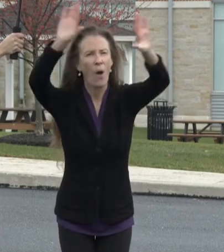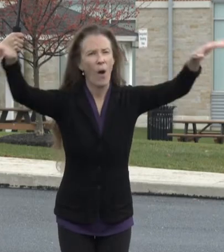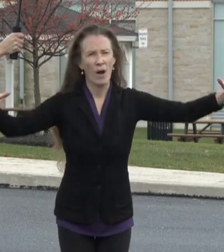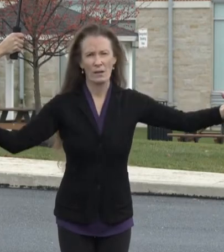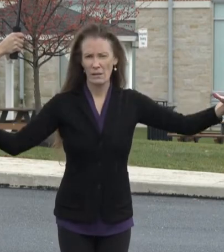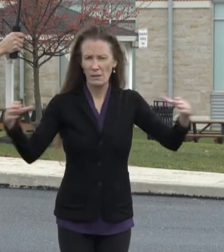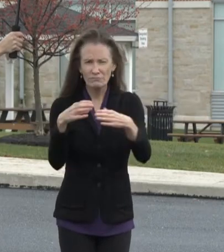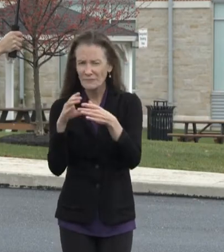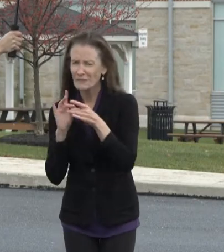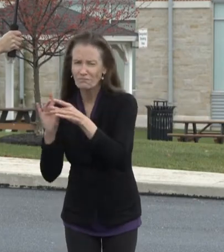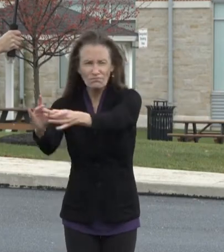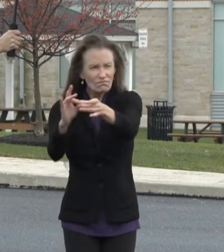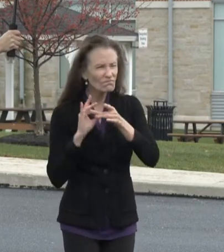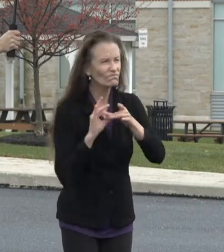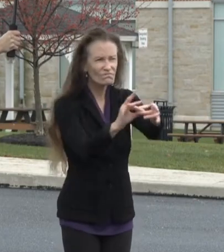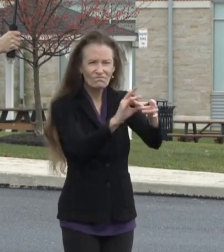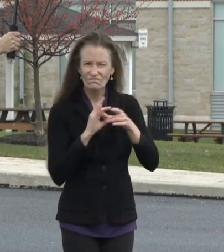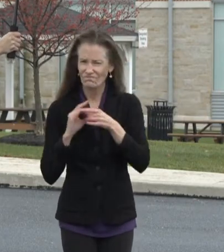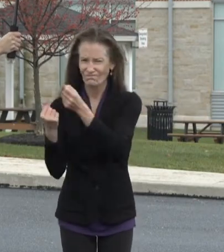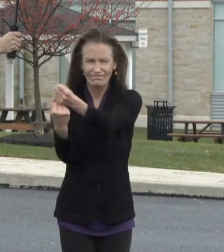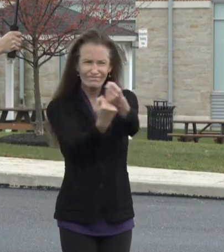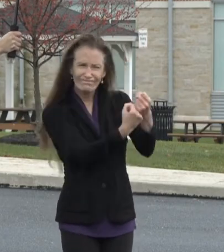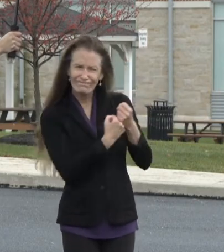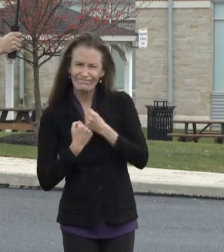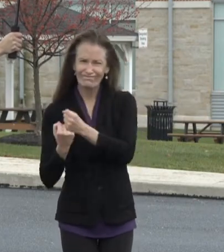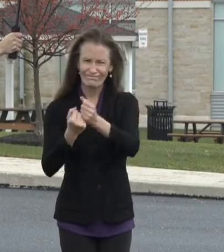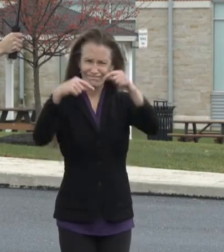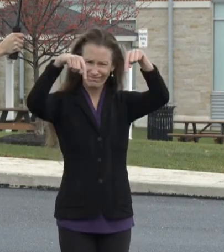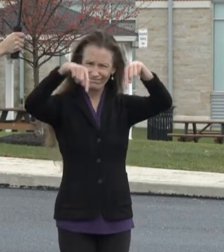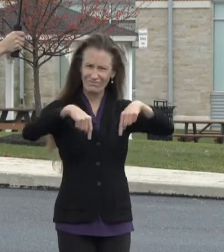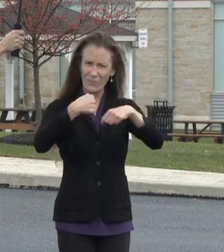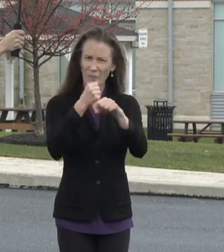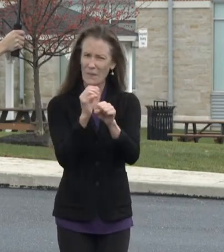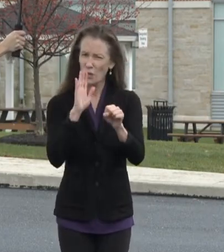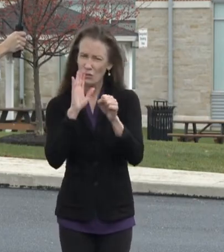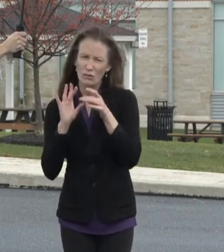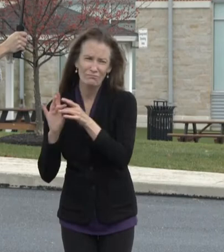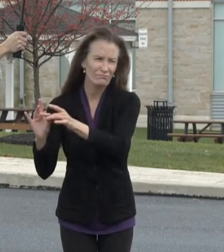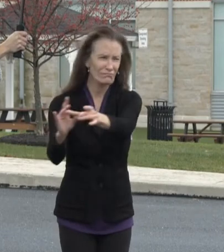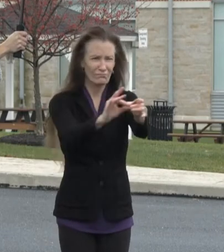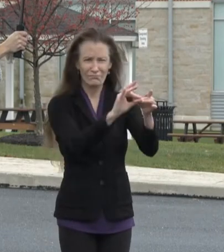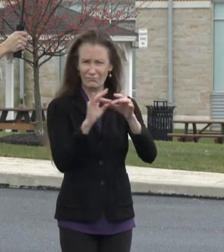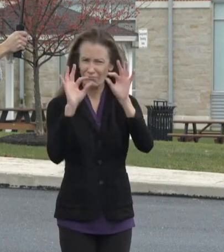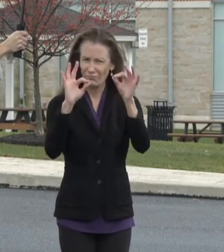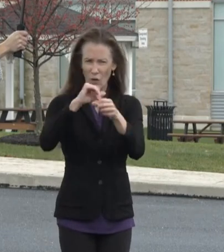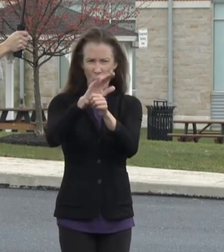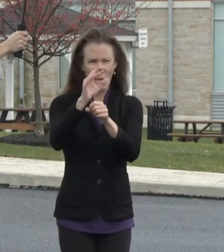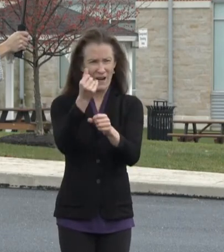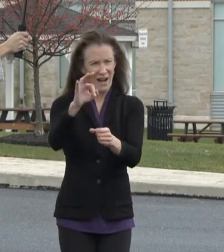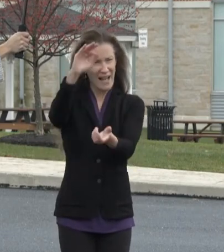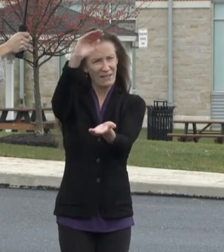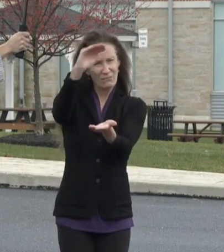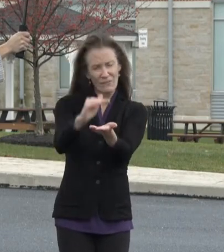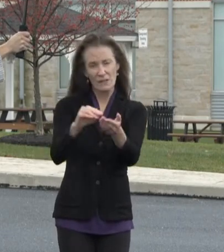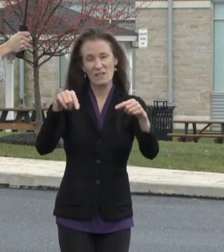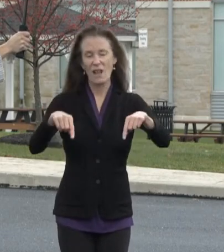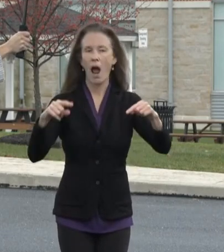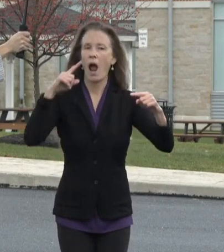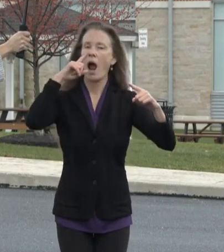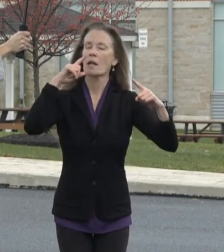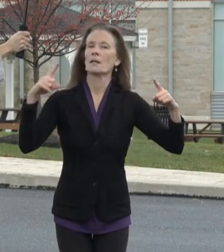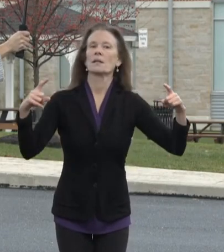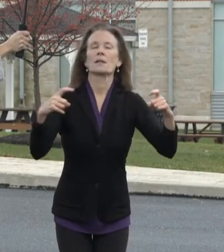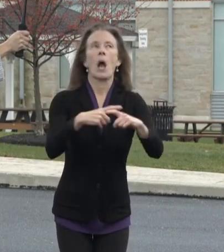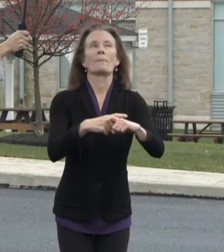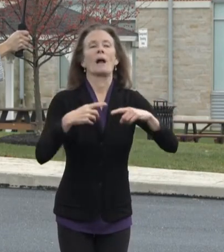during any response is to ensure unity of effort, which is critical in dealing with complex response and recovery operations. This allows